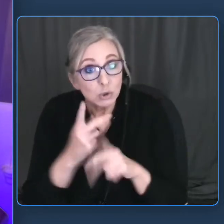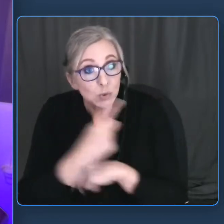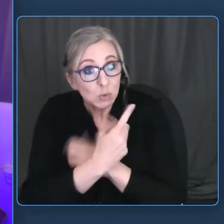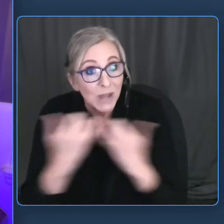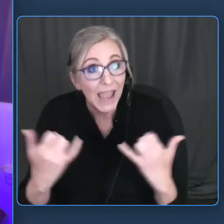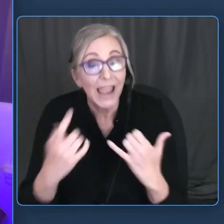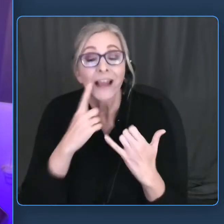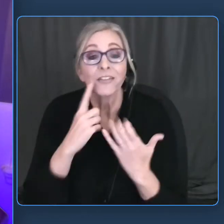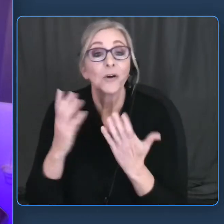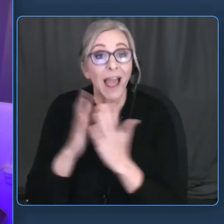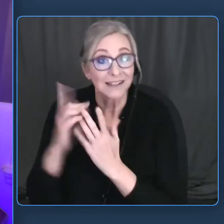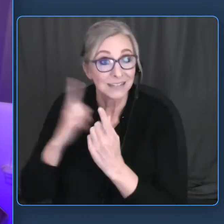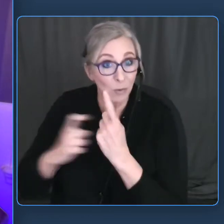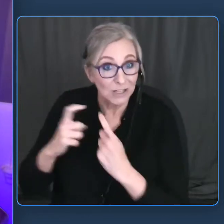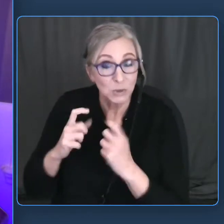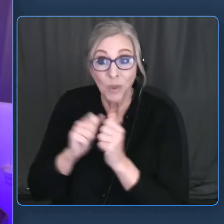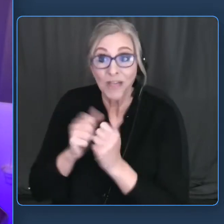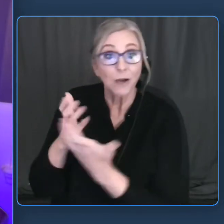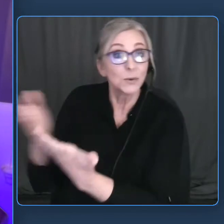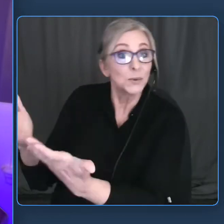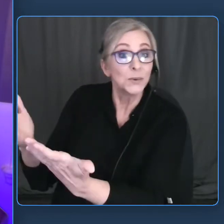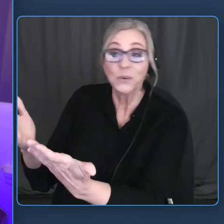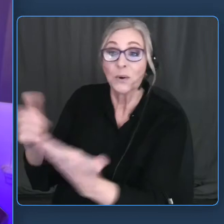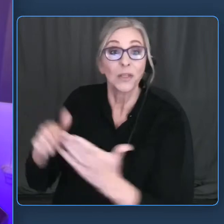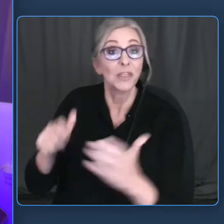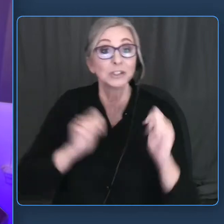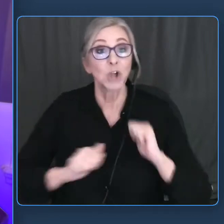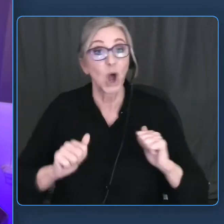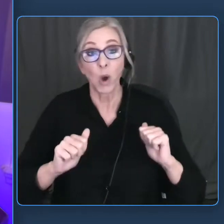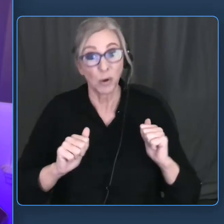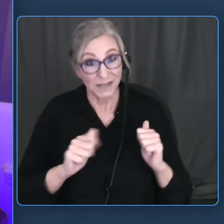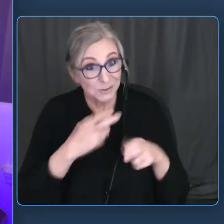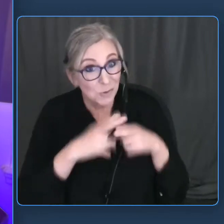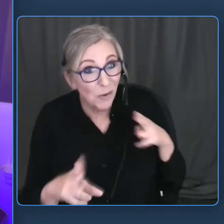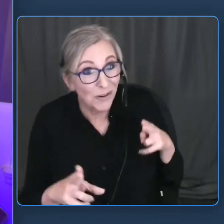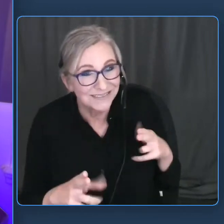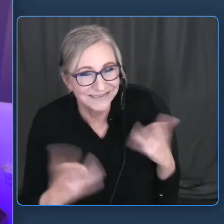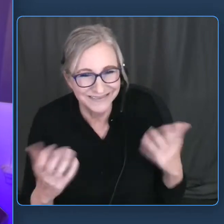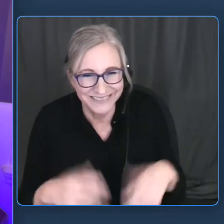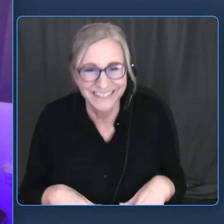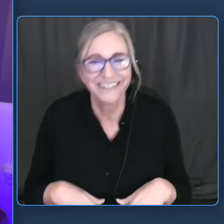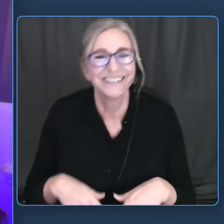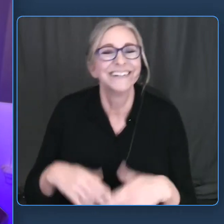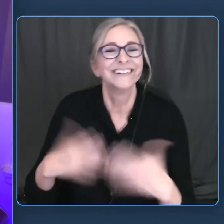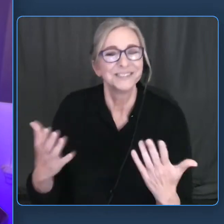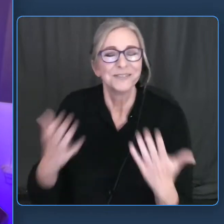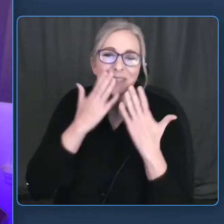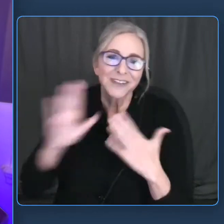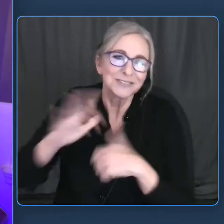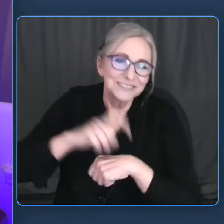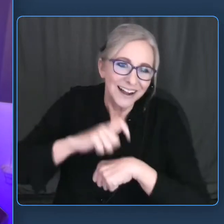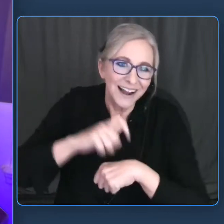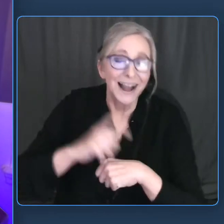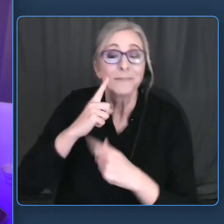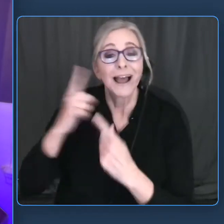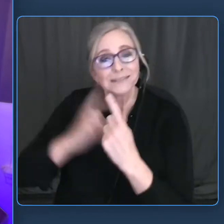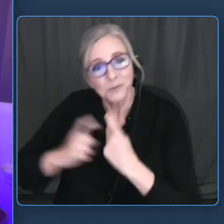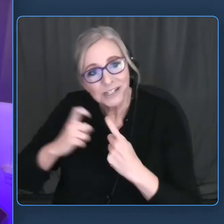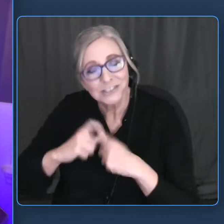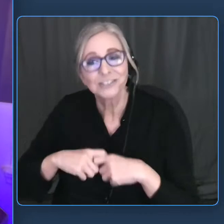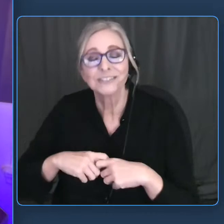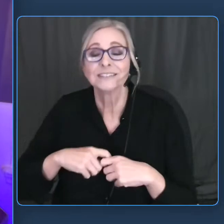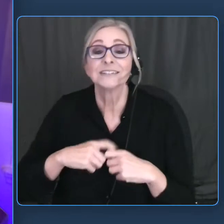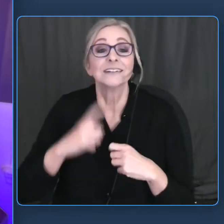today that are asking the questions. Without you, this show would have been very short. So thank you for spending your time asking